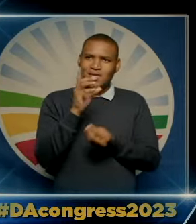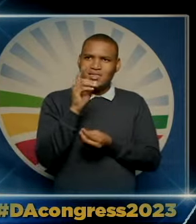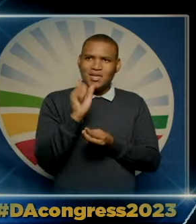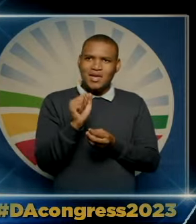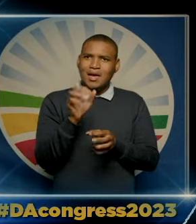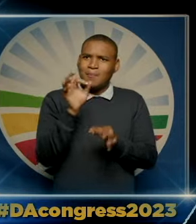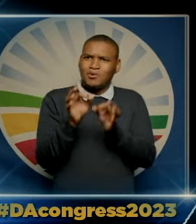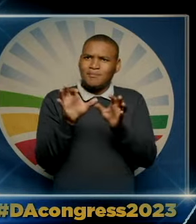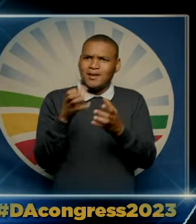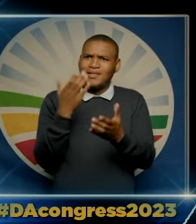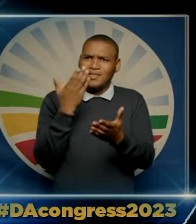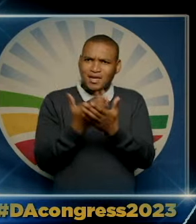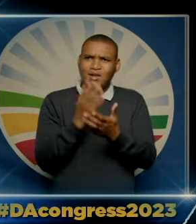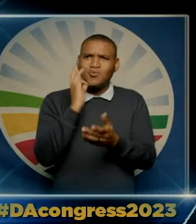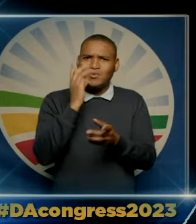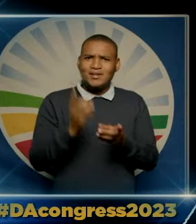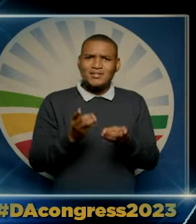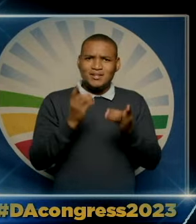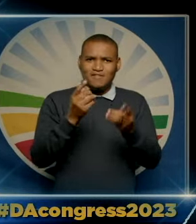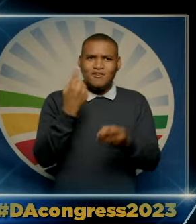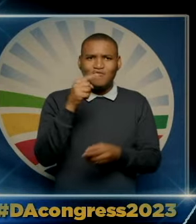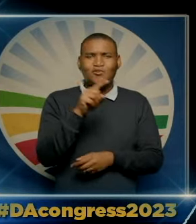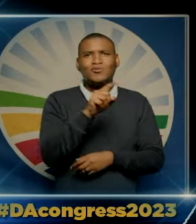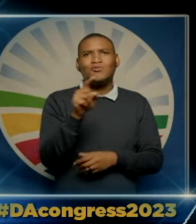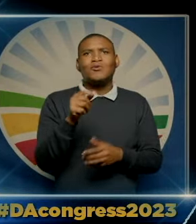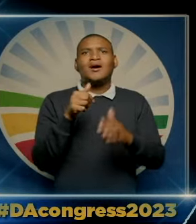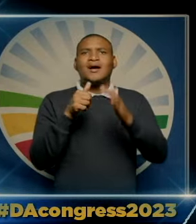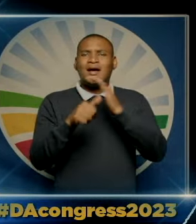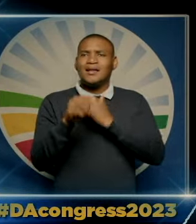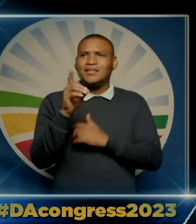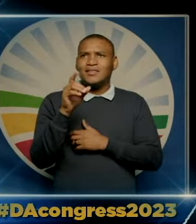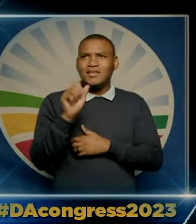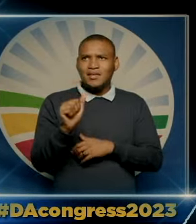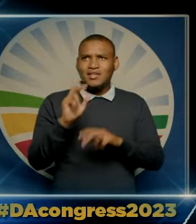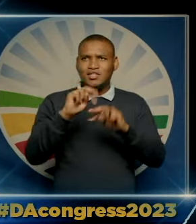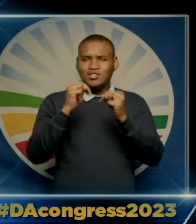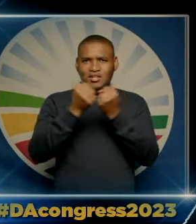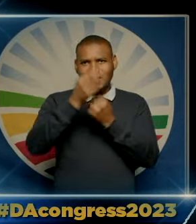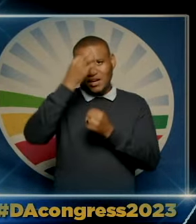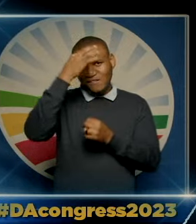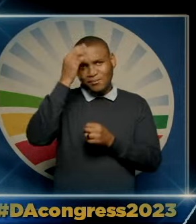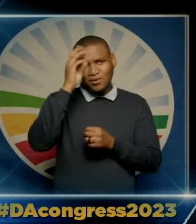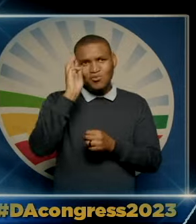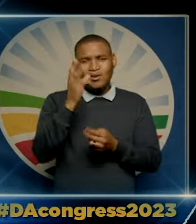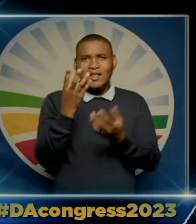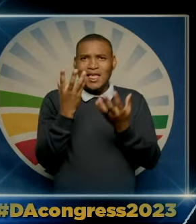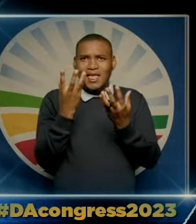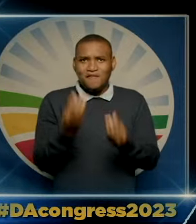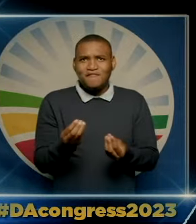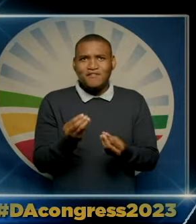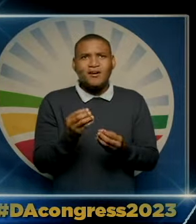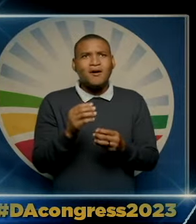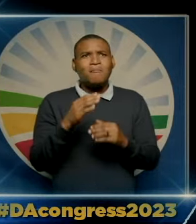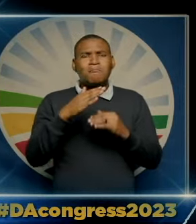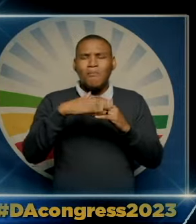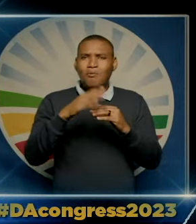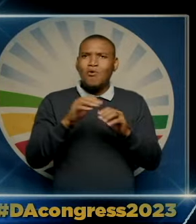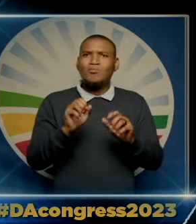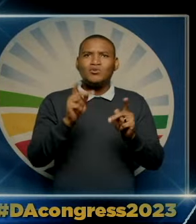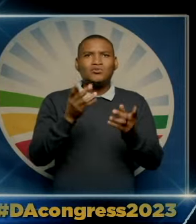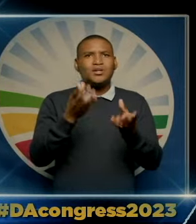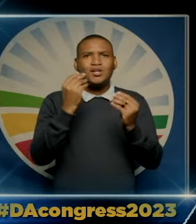party that can and will deliver for you. Under the Democratic Alliance national government, you will have far better opportunities to